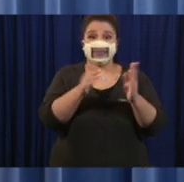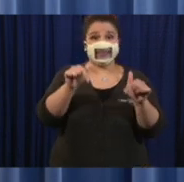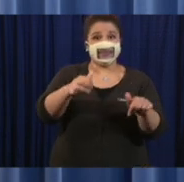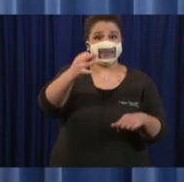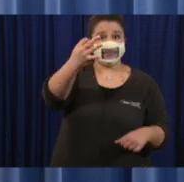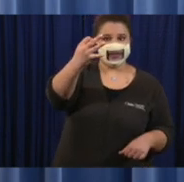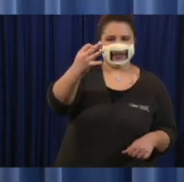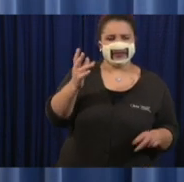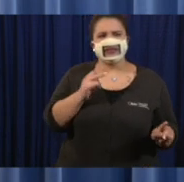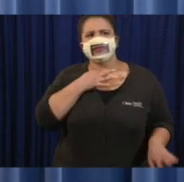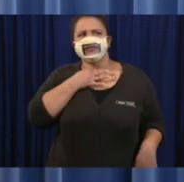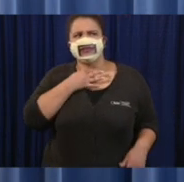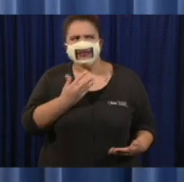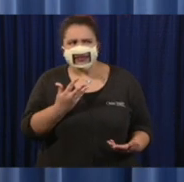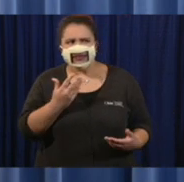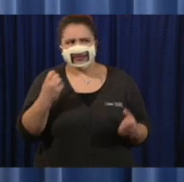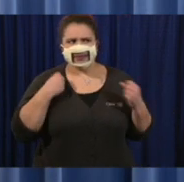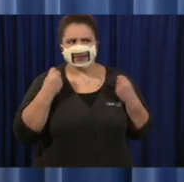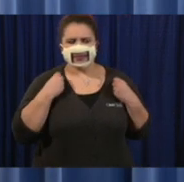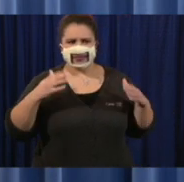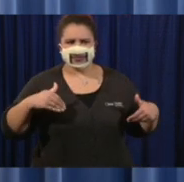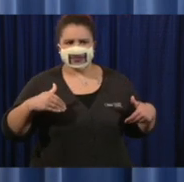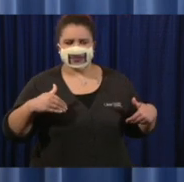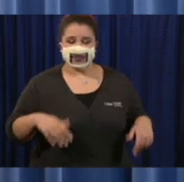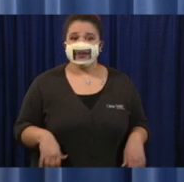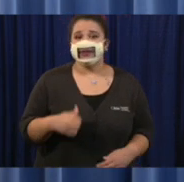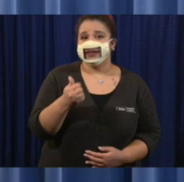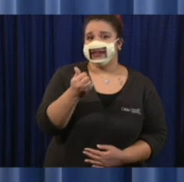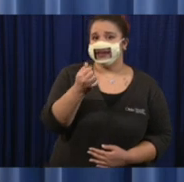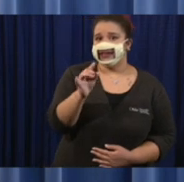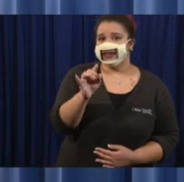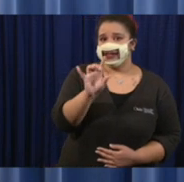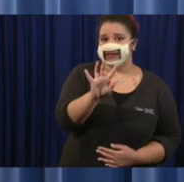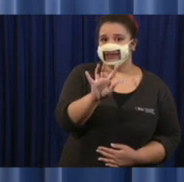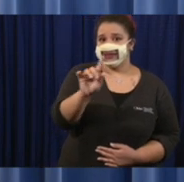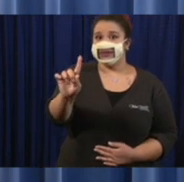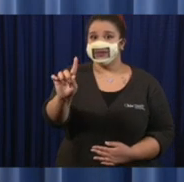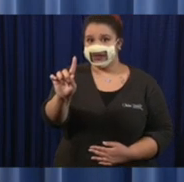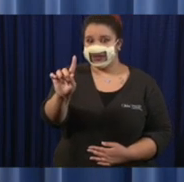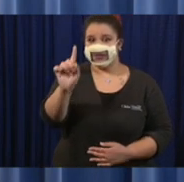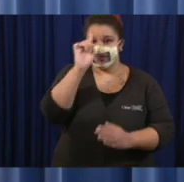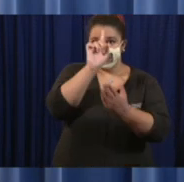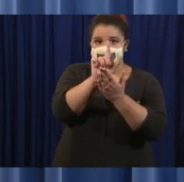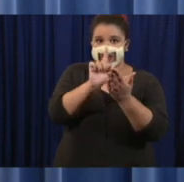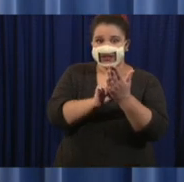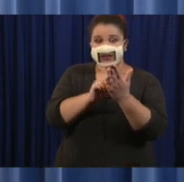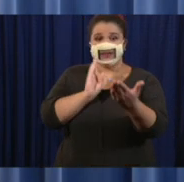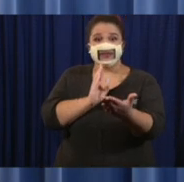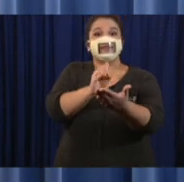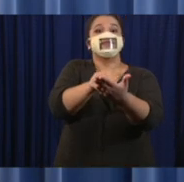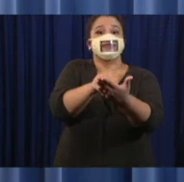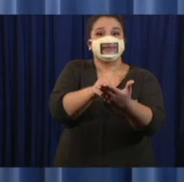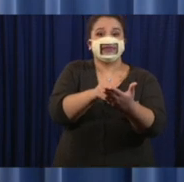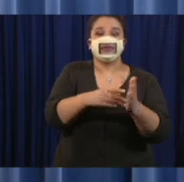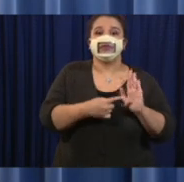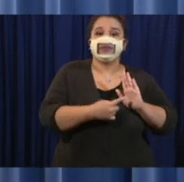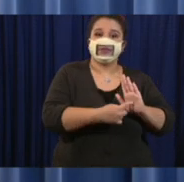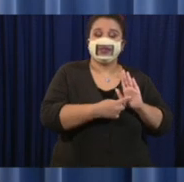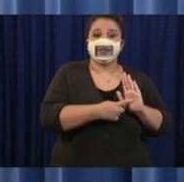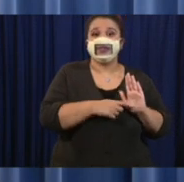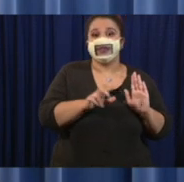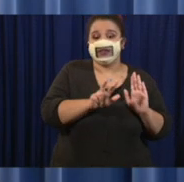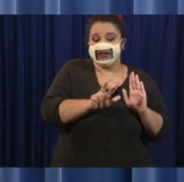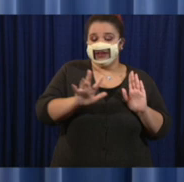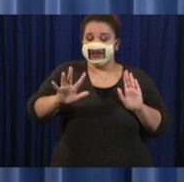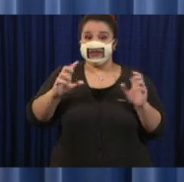the 1851 Center for Constitutional Law, announced a lawsuit today on behalf of 35 gyms across the state to get gyms